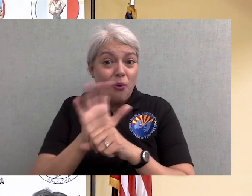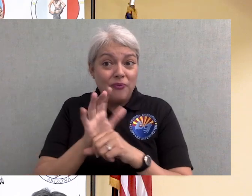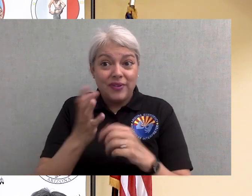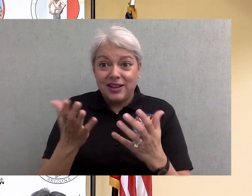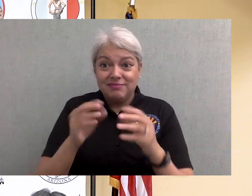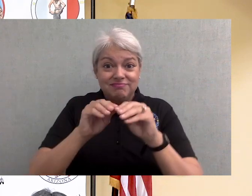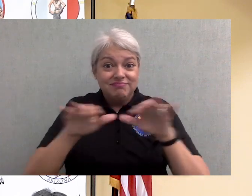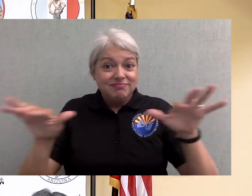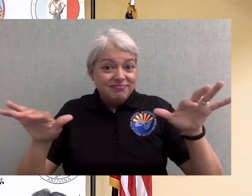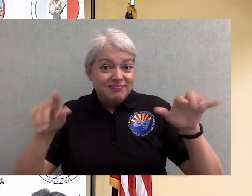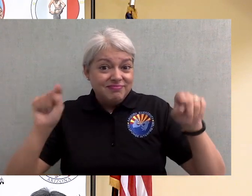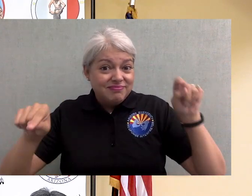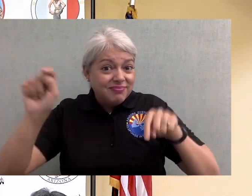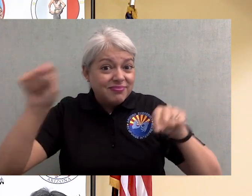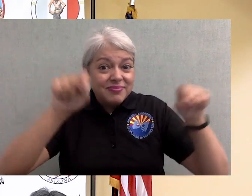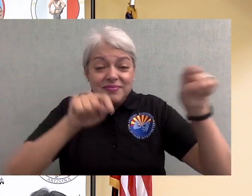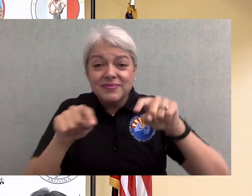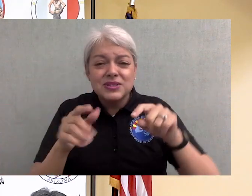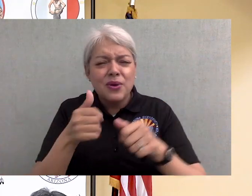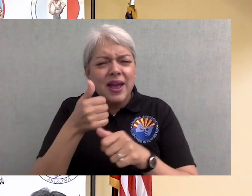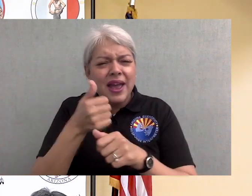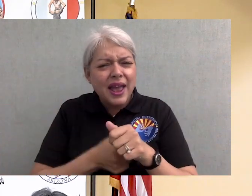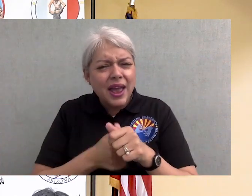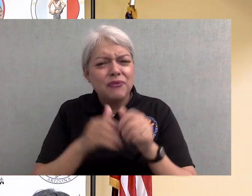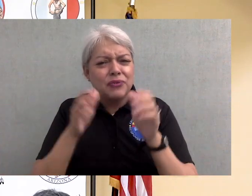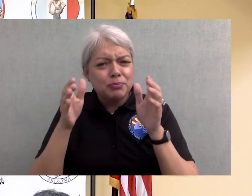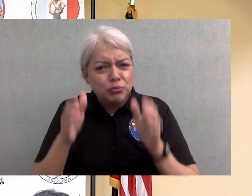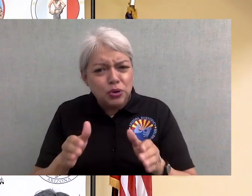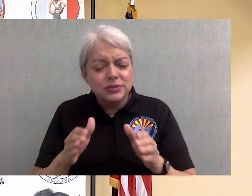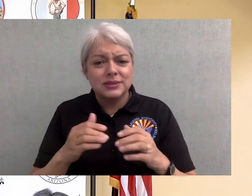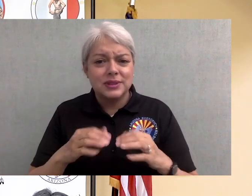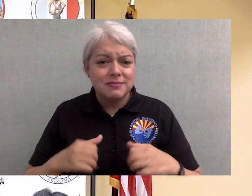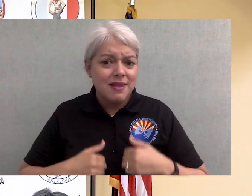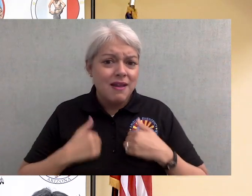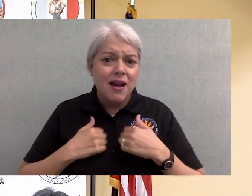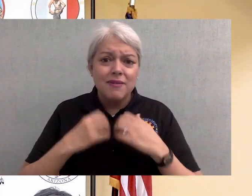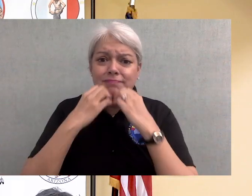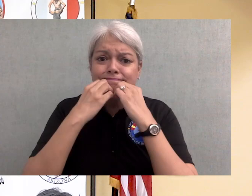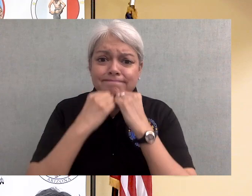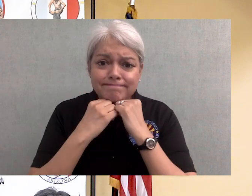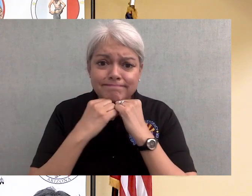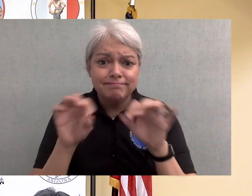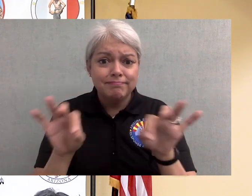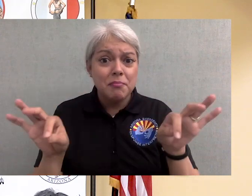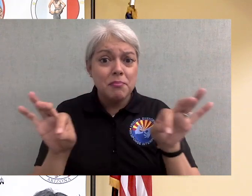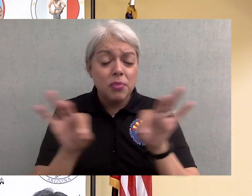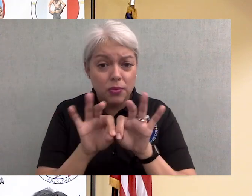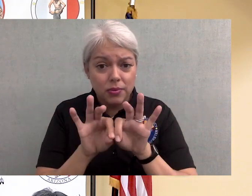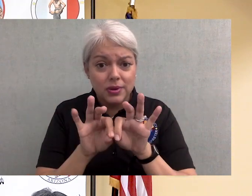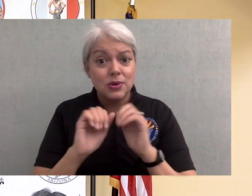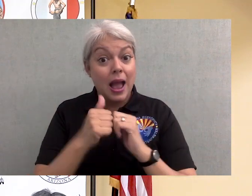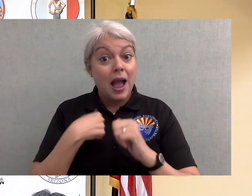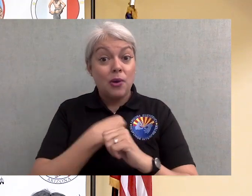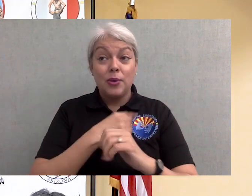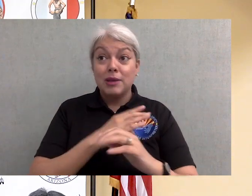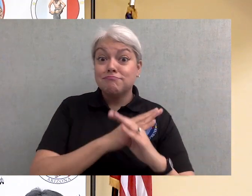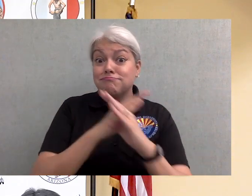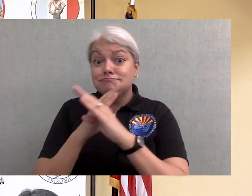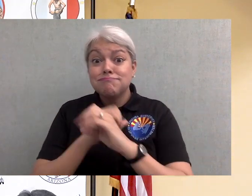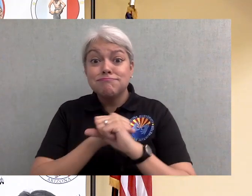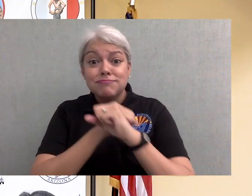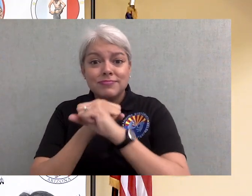every person's life is very, very critical to us. So the way we can prevent that is by, again, being real careful, wear your